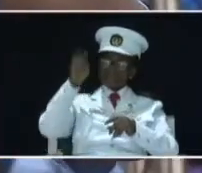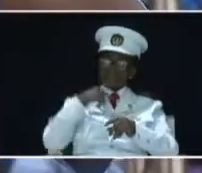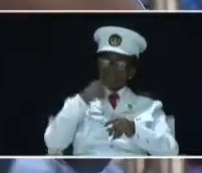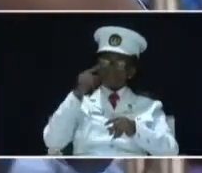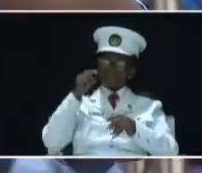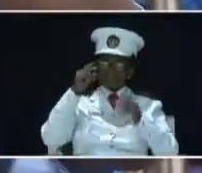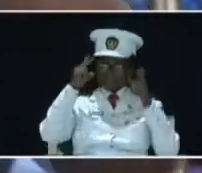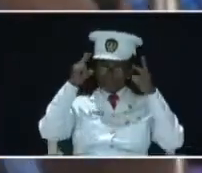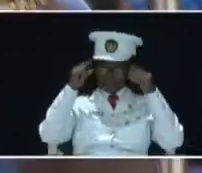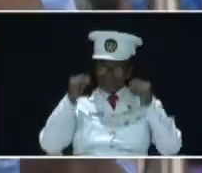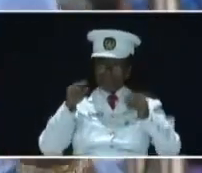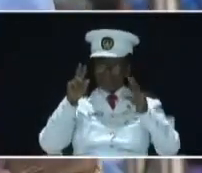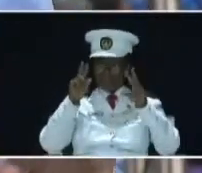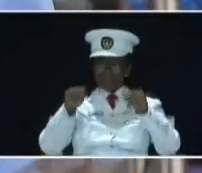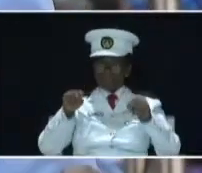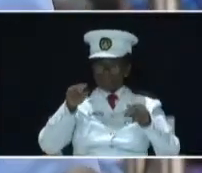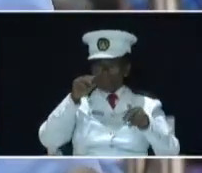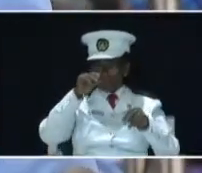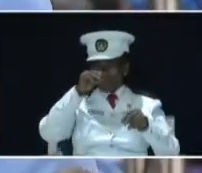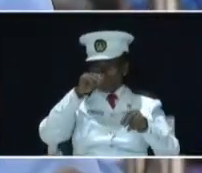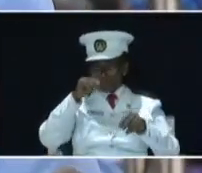can see me and live."